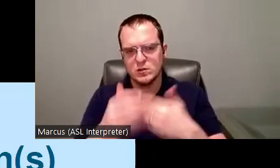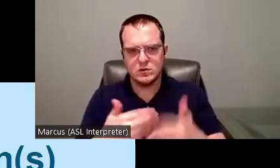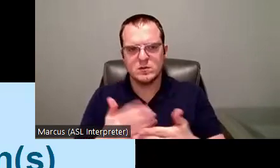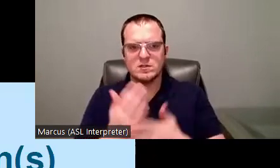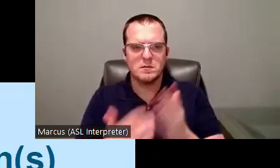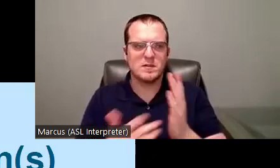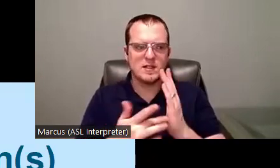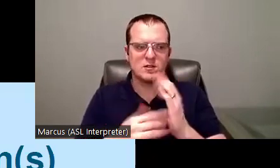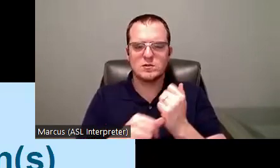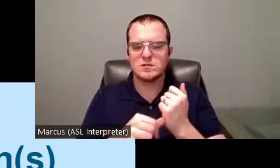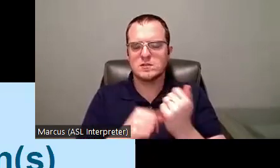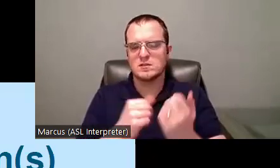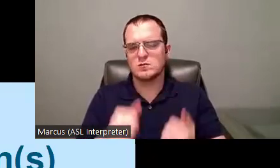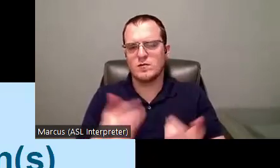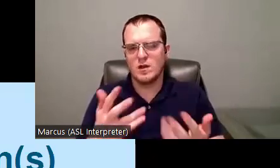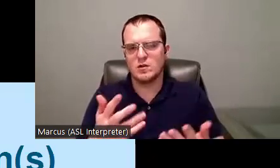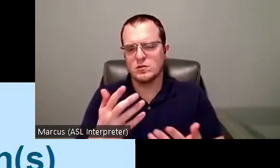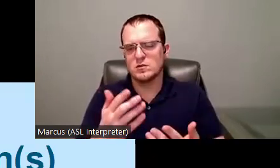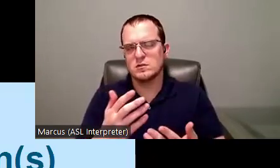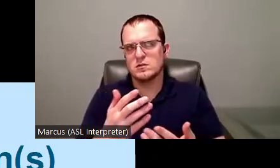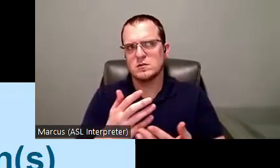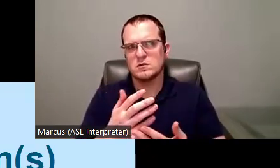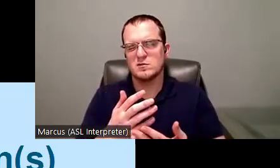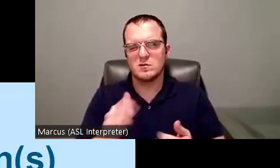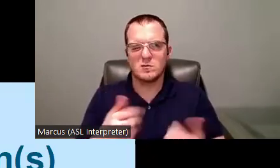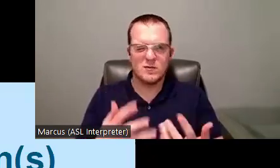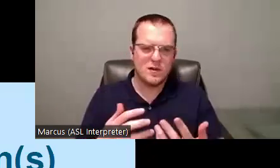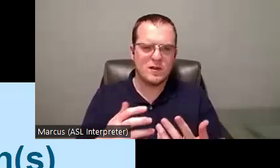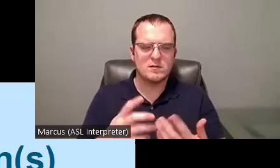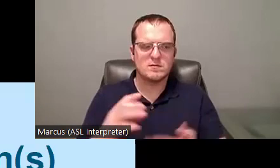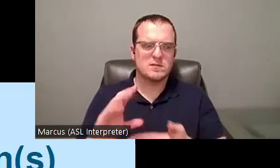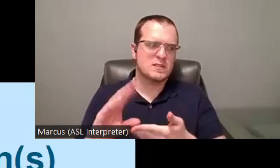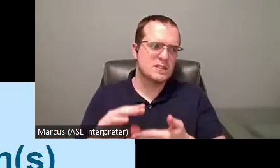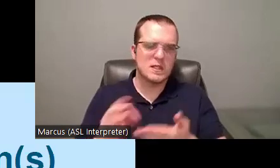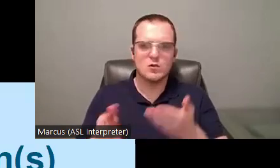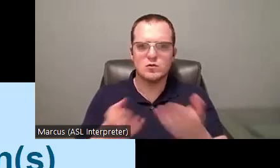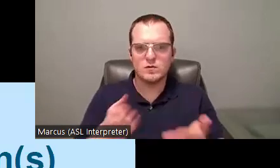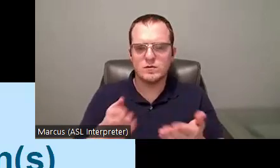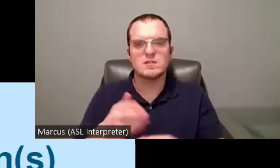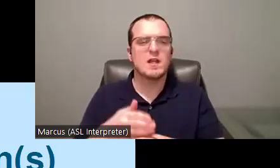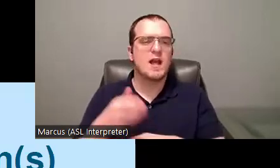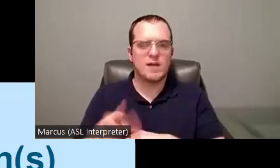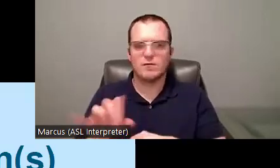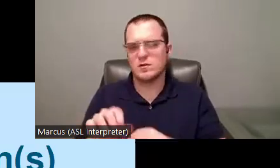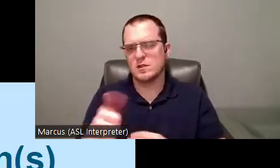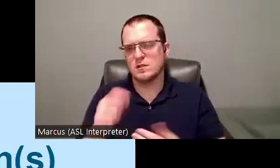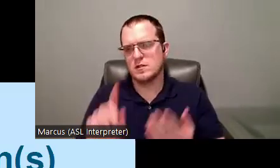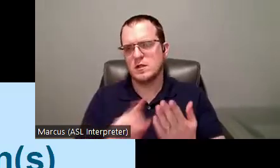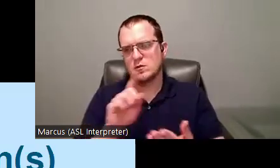technical assistance providers provide discounted services beyond the 10 hours